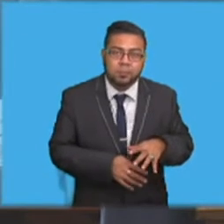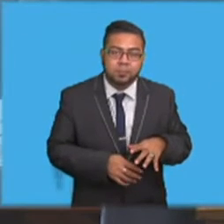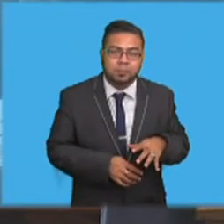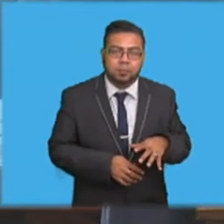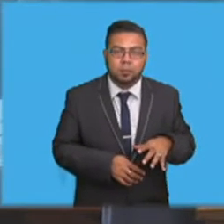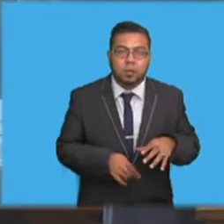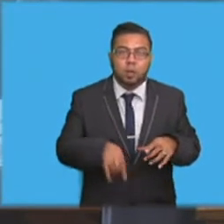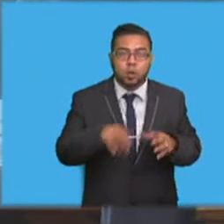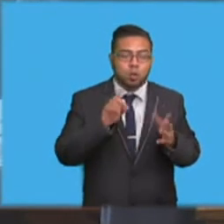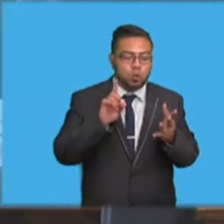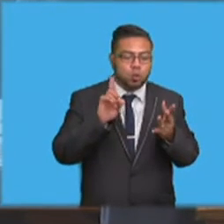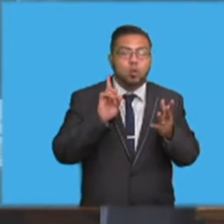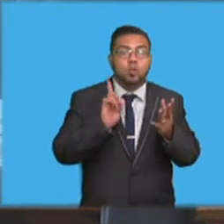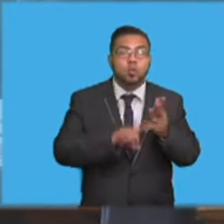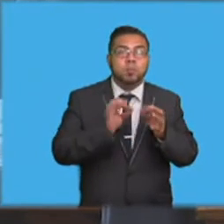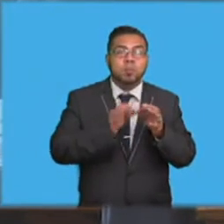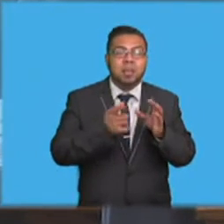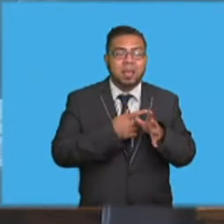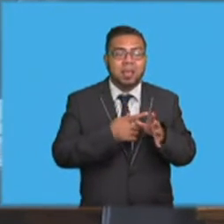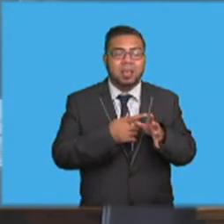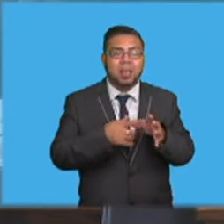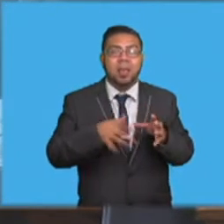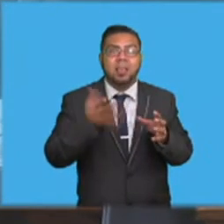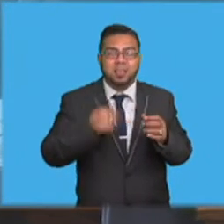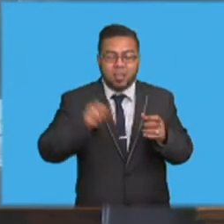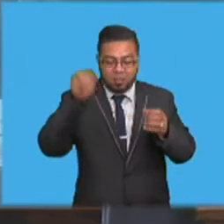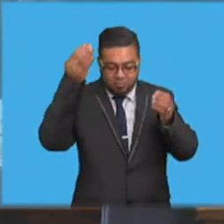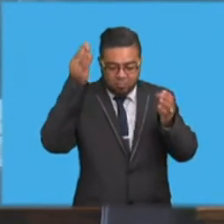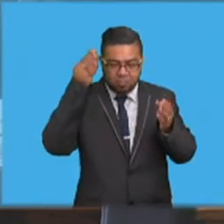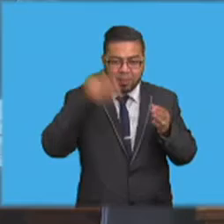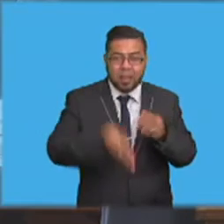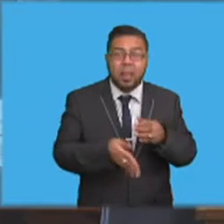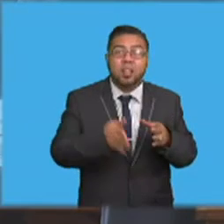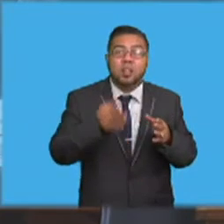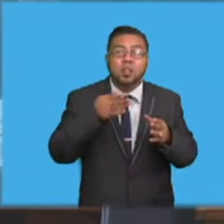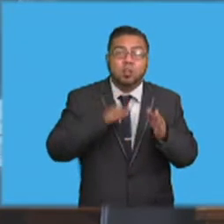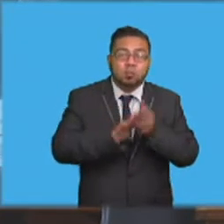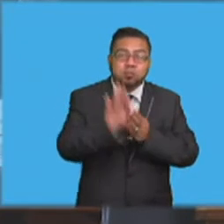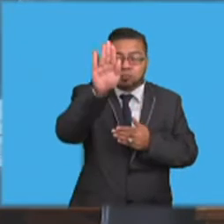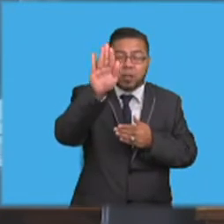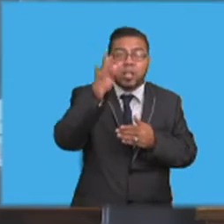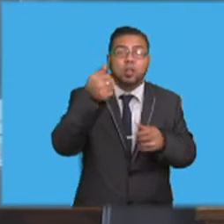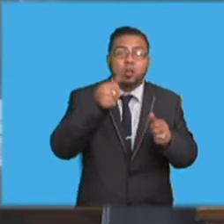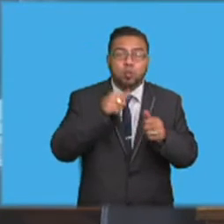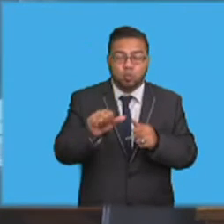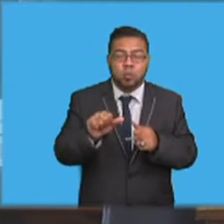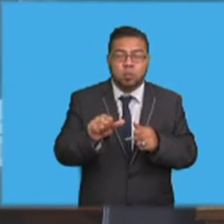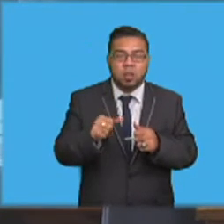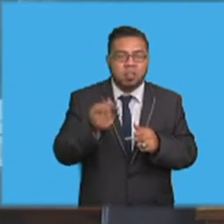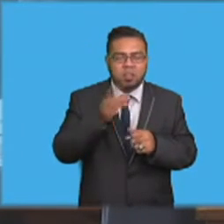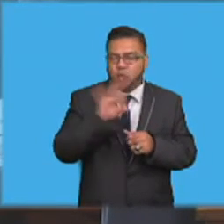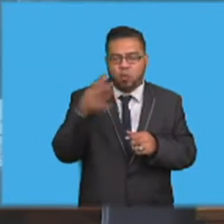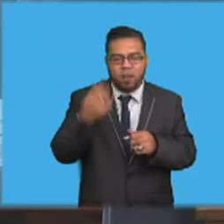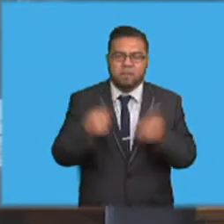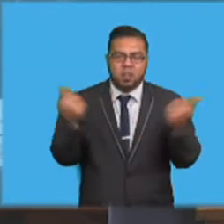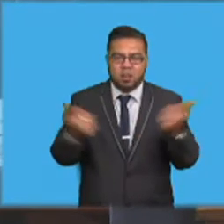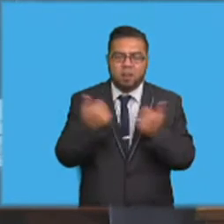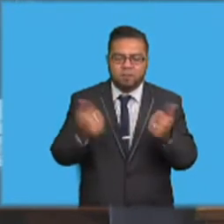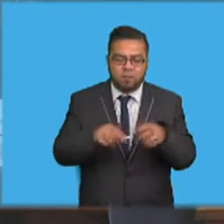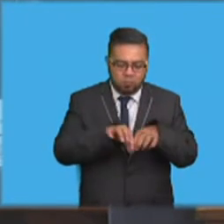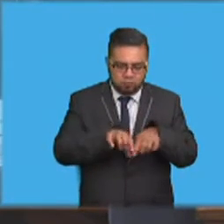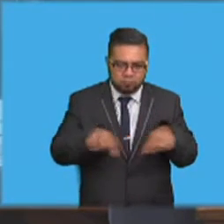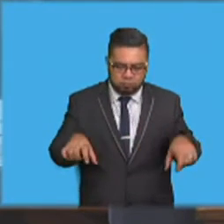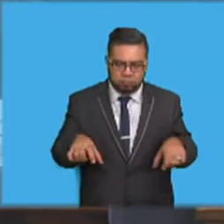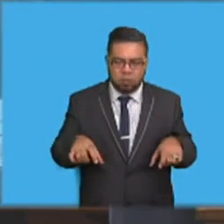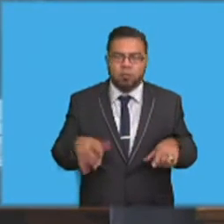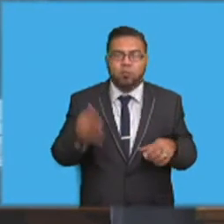UBA, the spike in its use indicated there were not enough species available in depth of